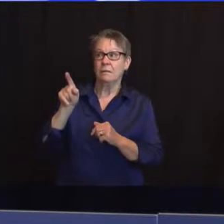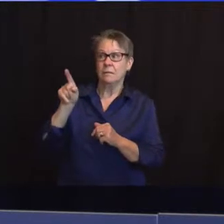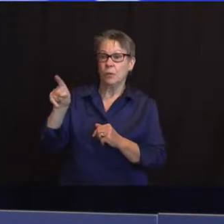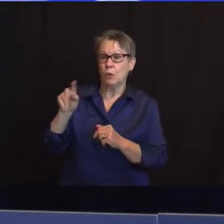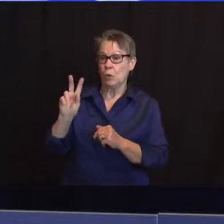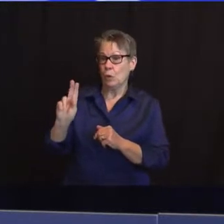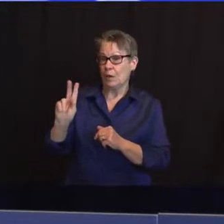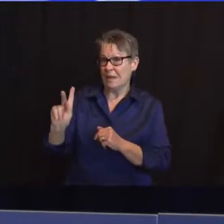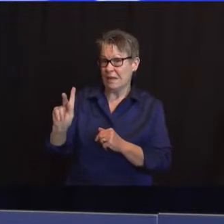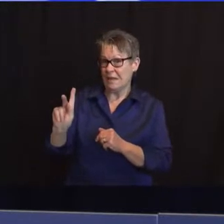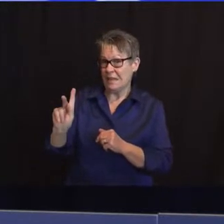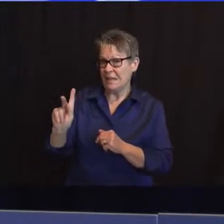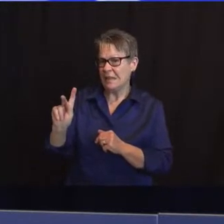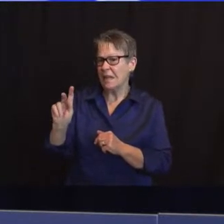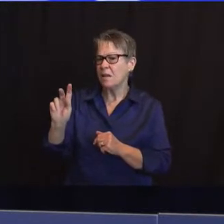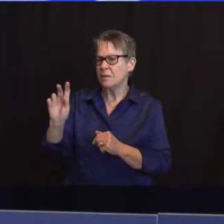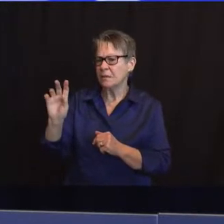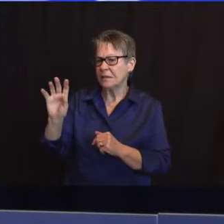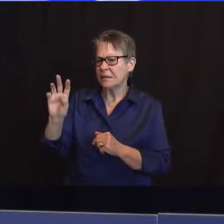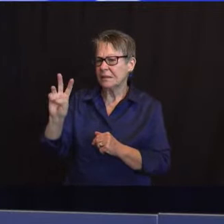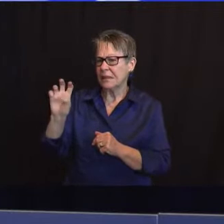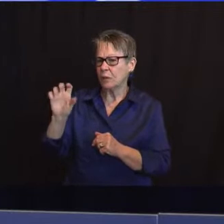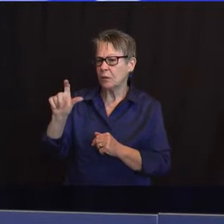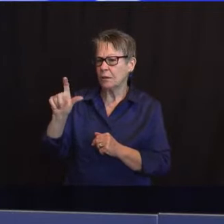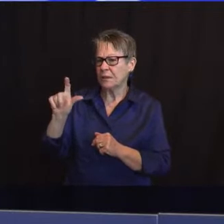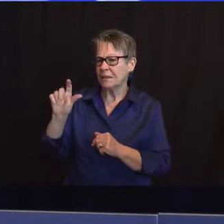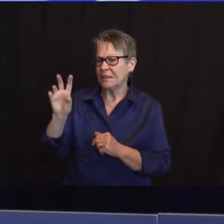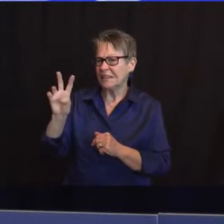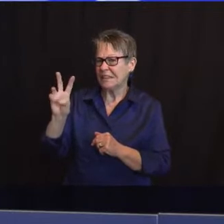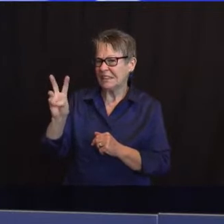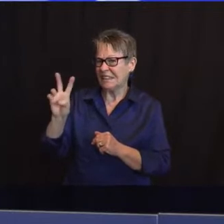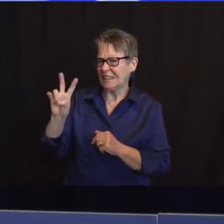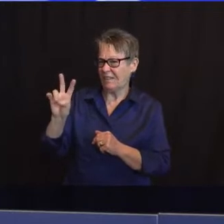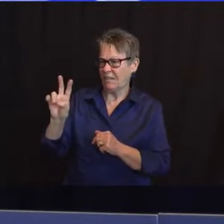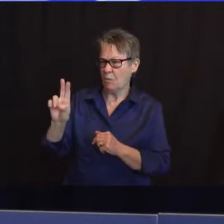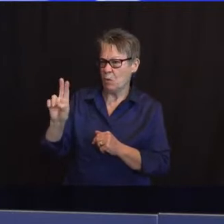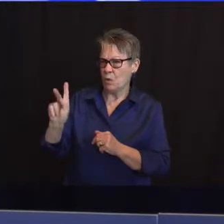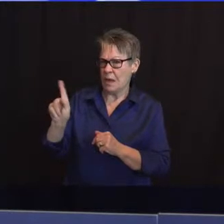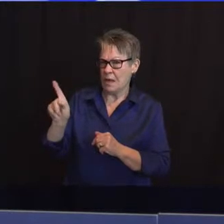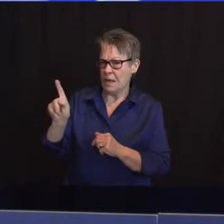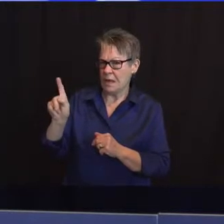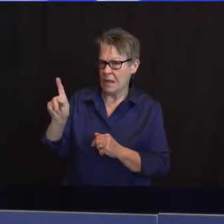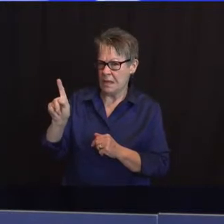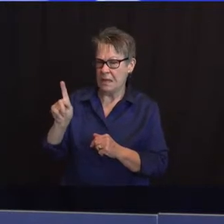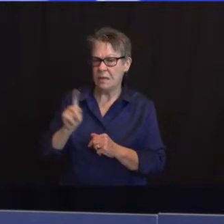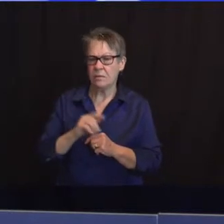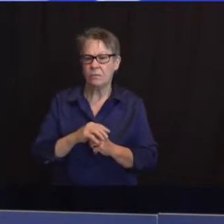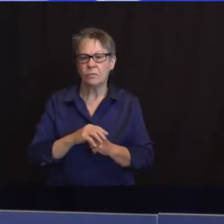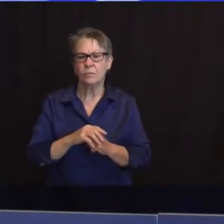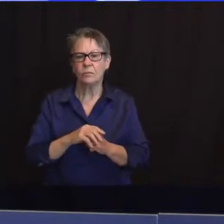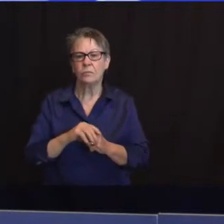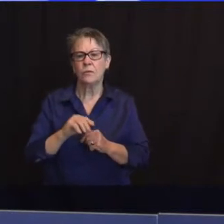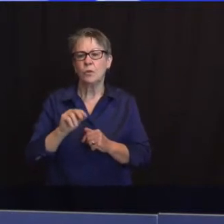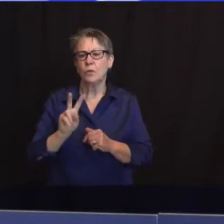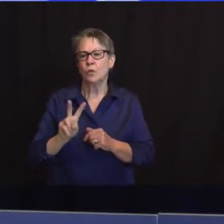we have 8 reports of the Brazilian variant P1, 2 reports of the South African variant